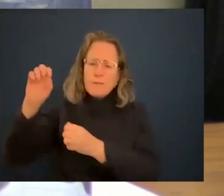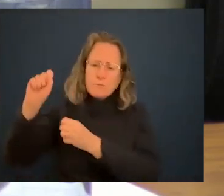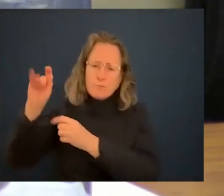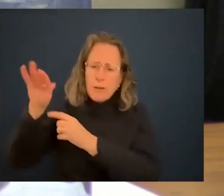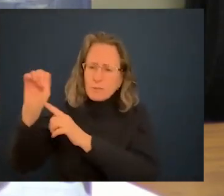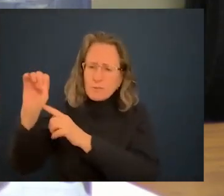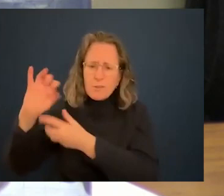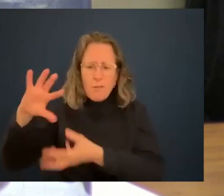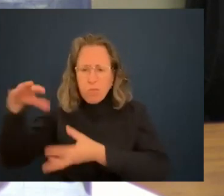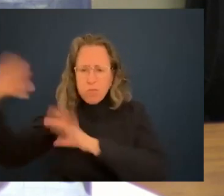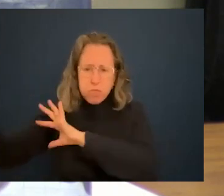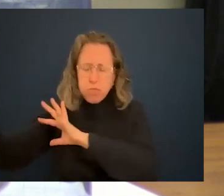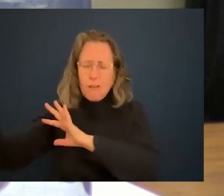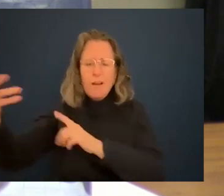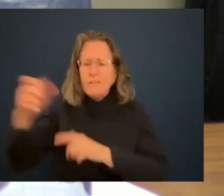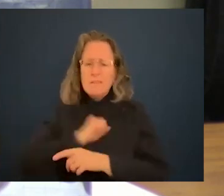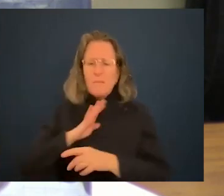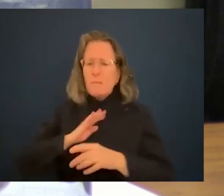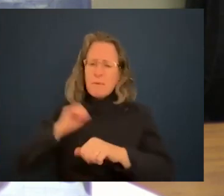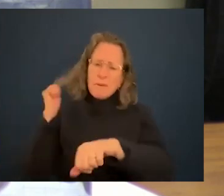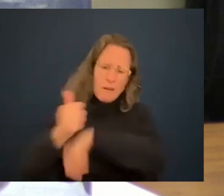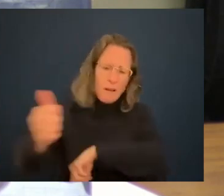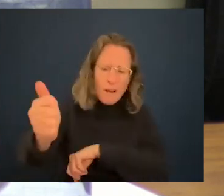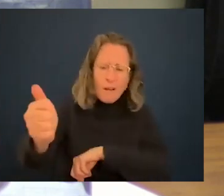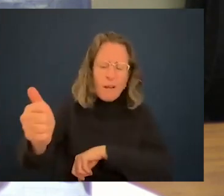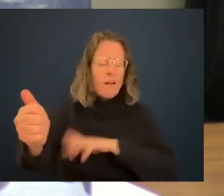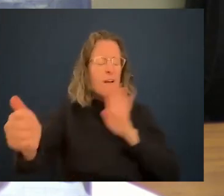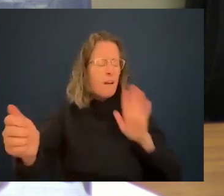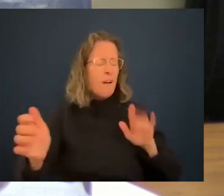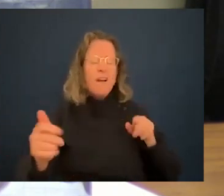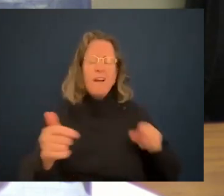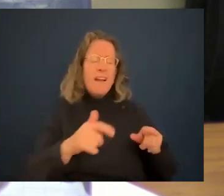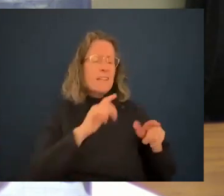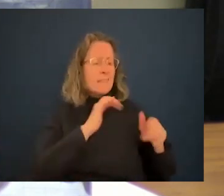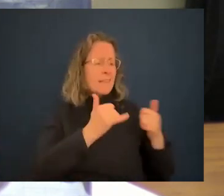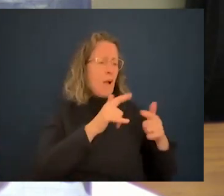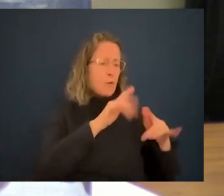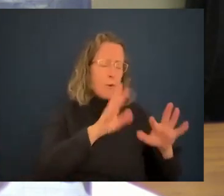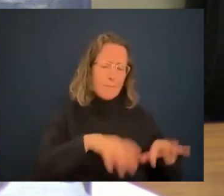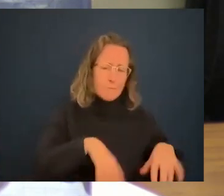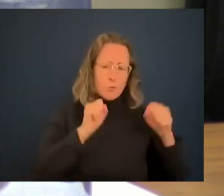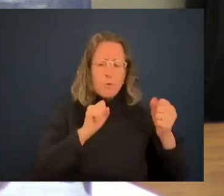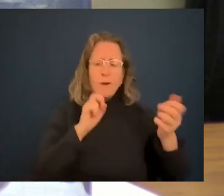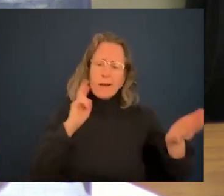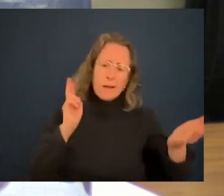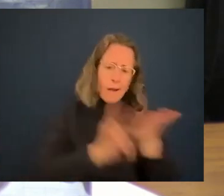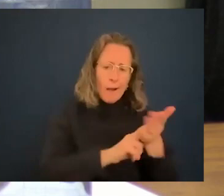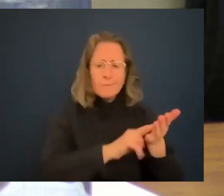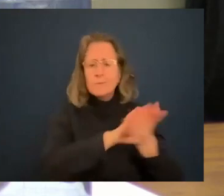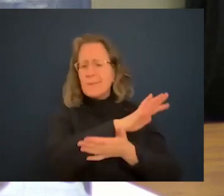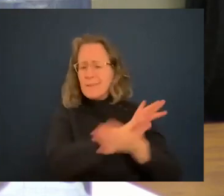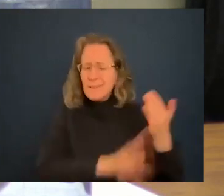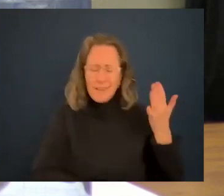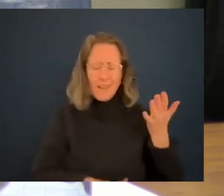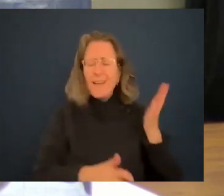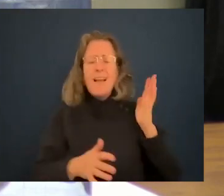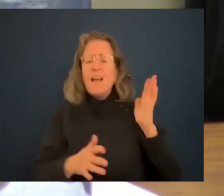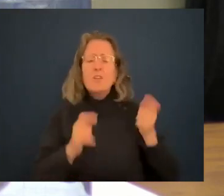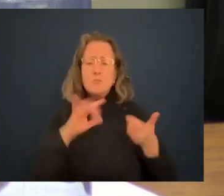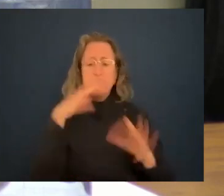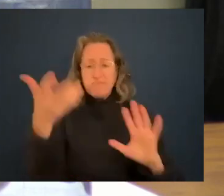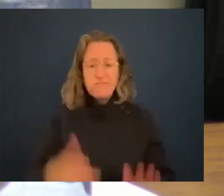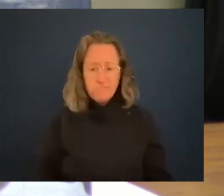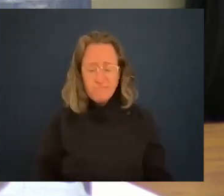why don't we just go completely to an EMS provider and fire fighters can just fight fires